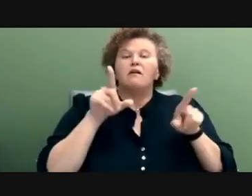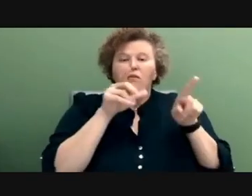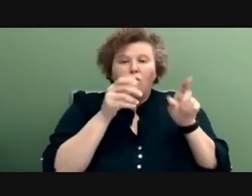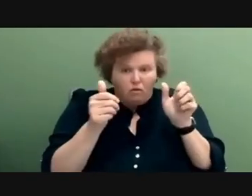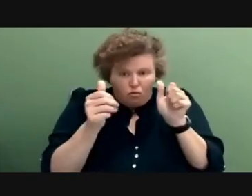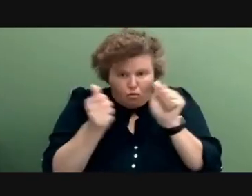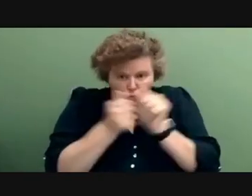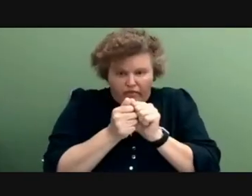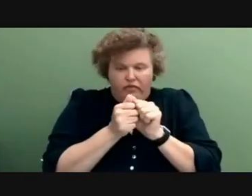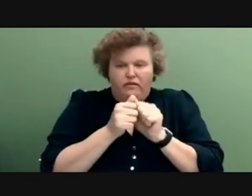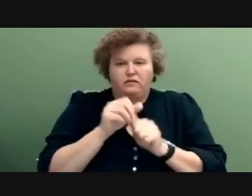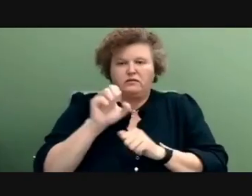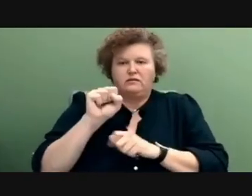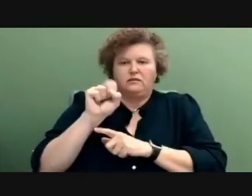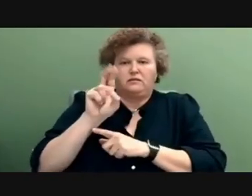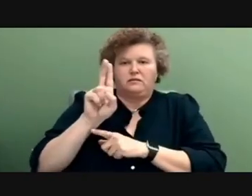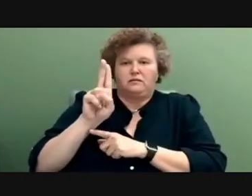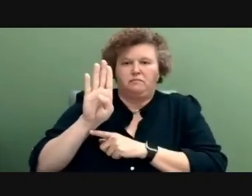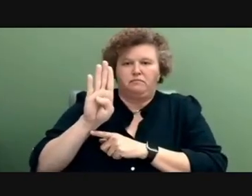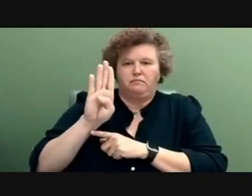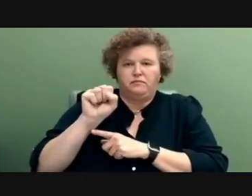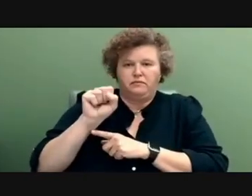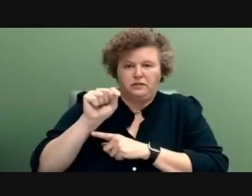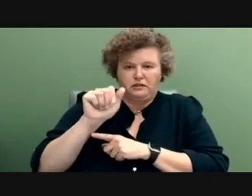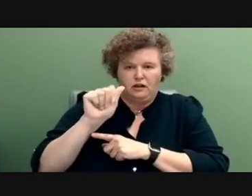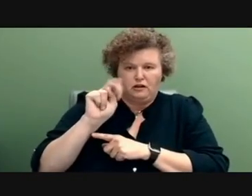life. And